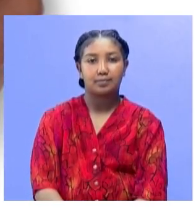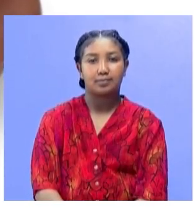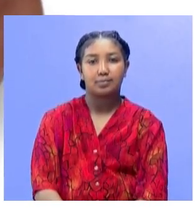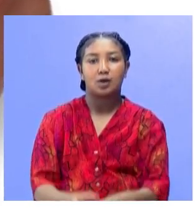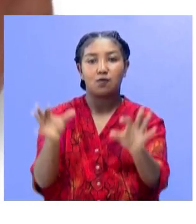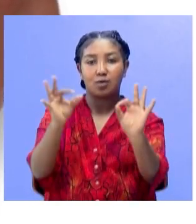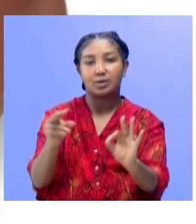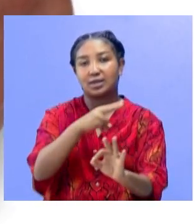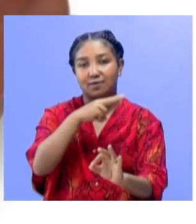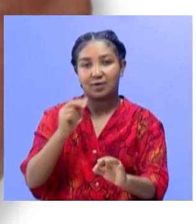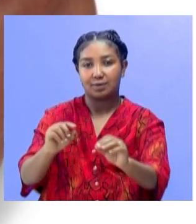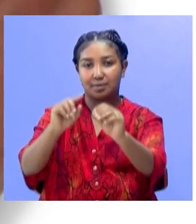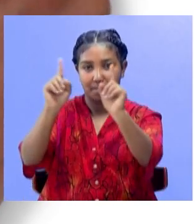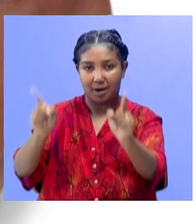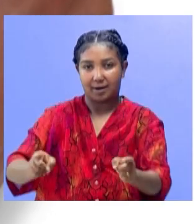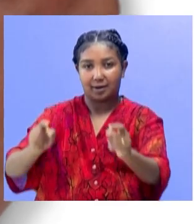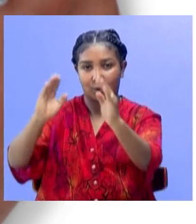of the verb in brackets.